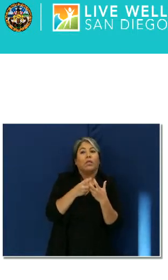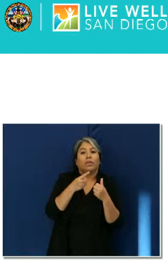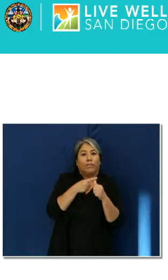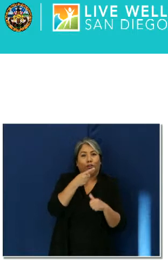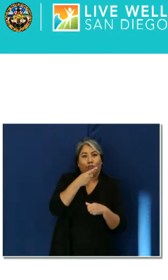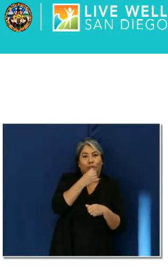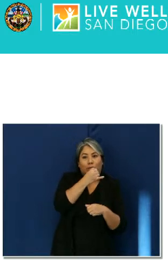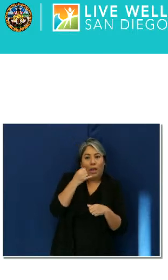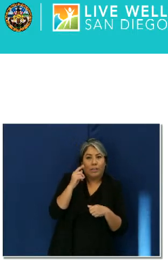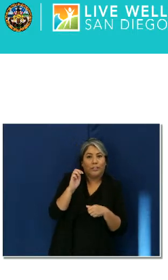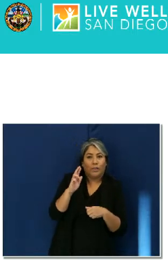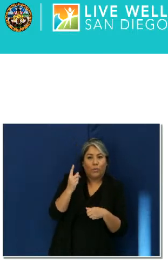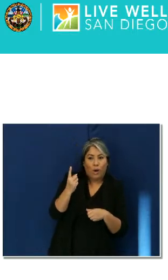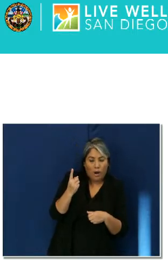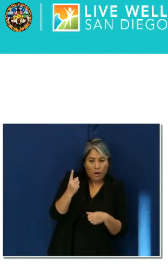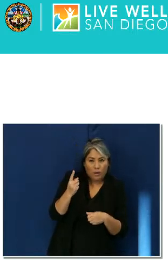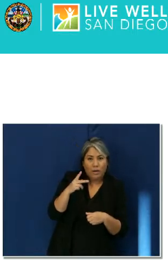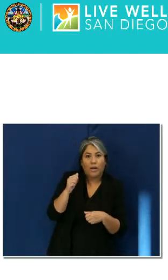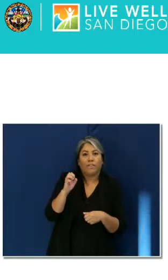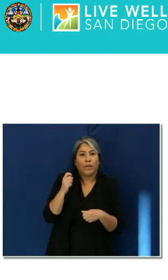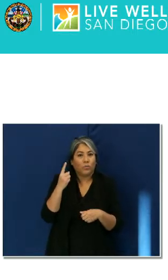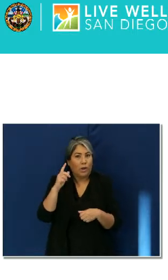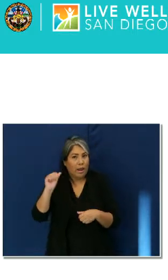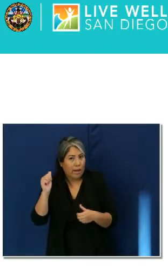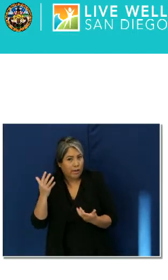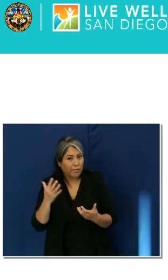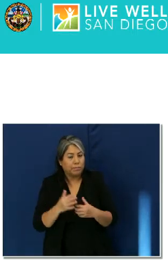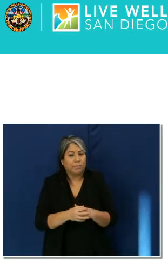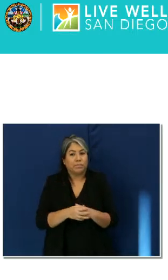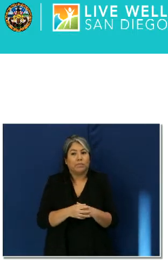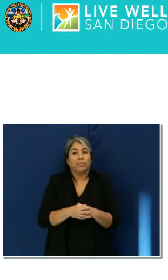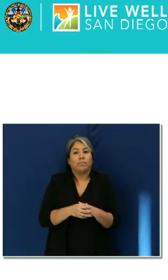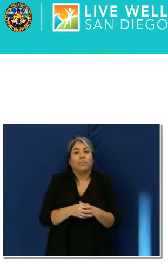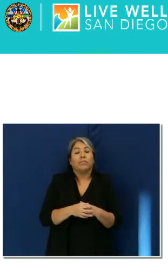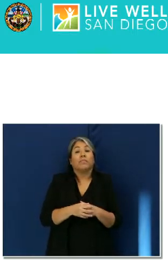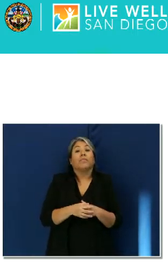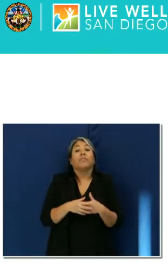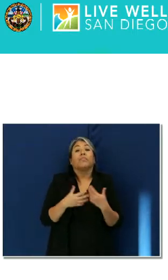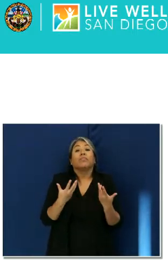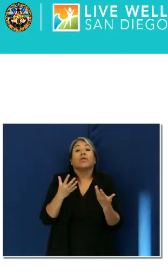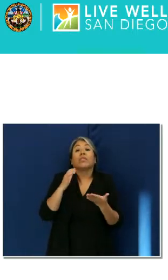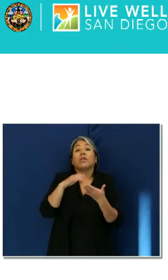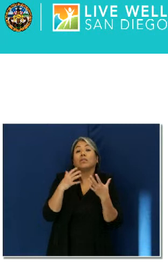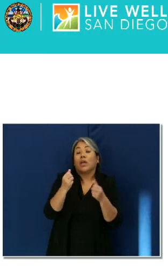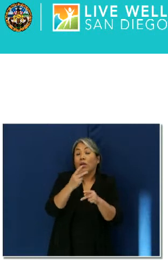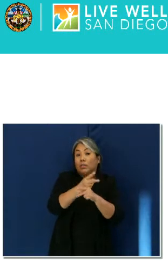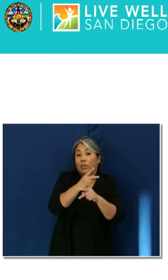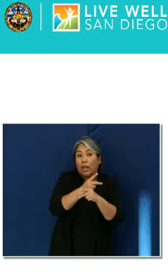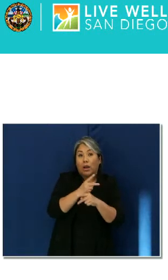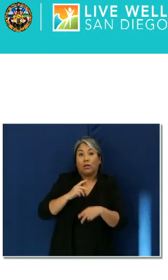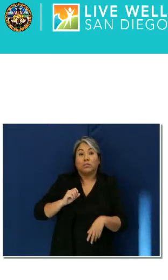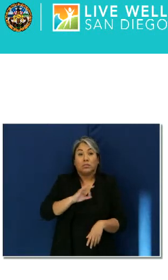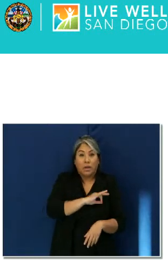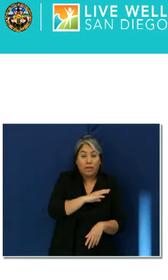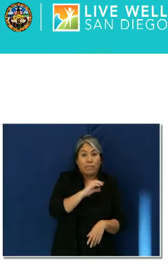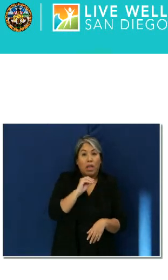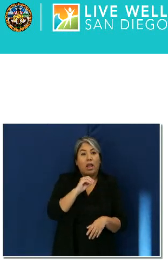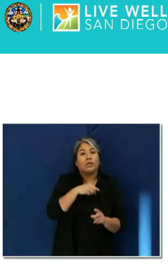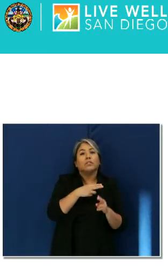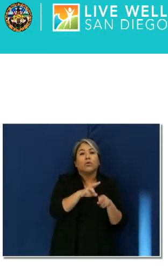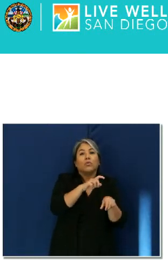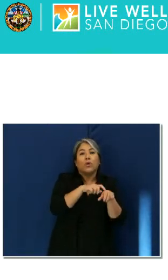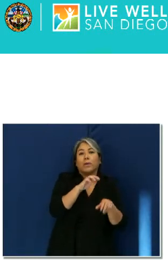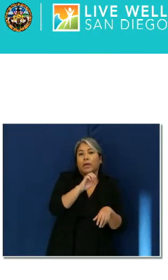line of Tier 1 and Phase 1A. This is healthcare personnel in acute care hospitals